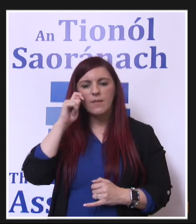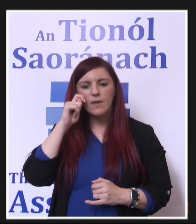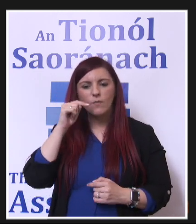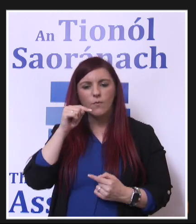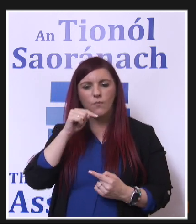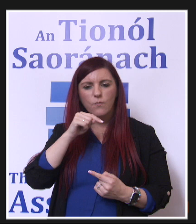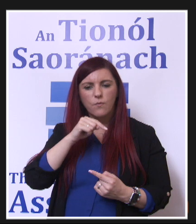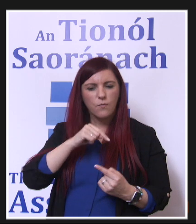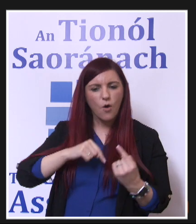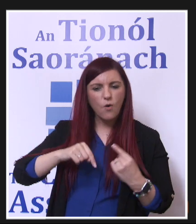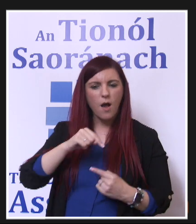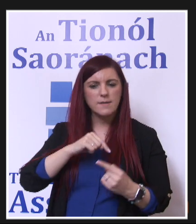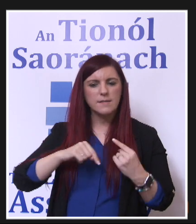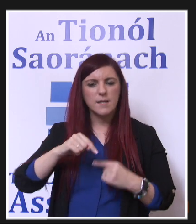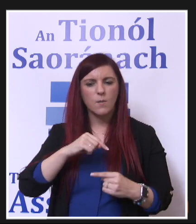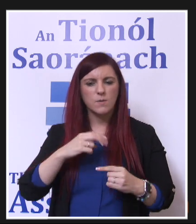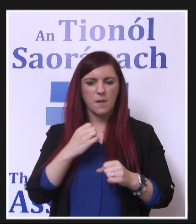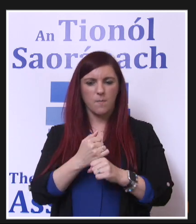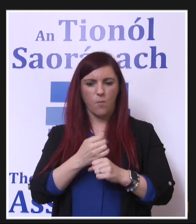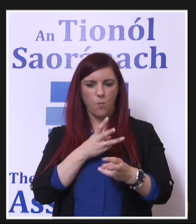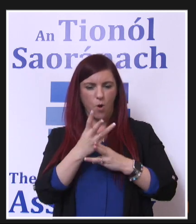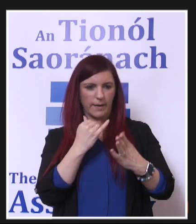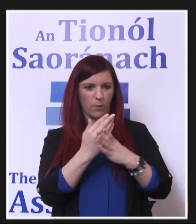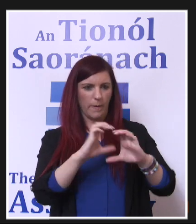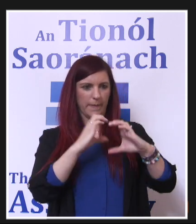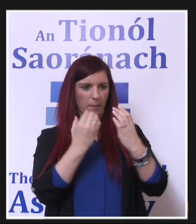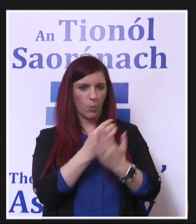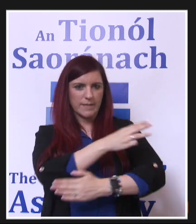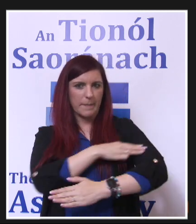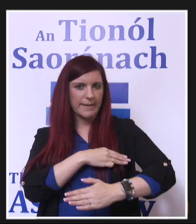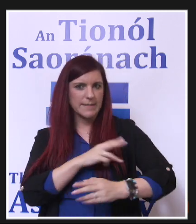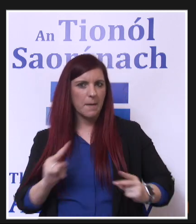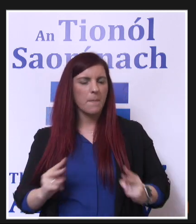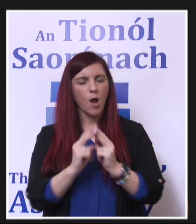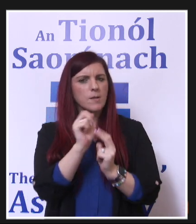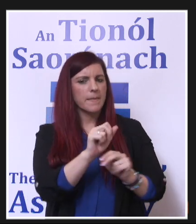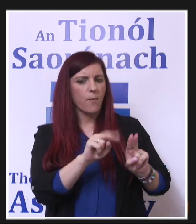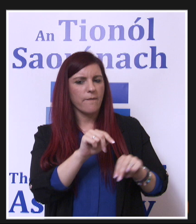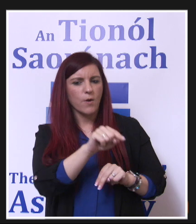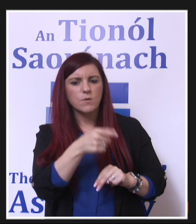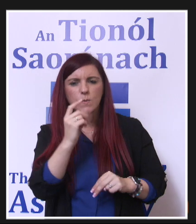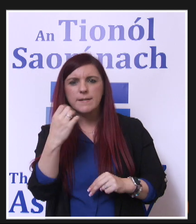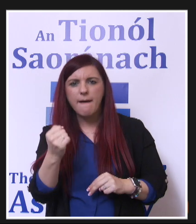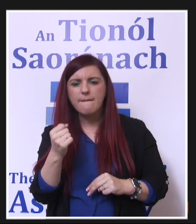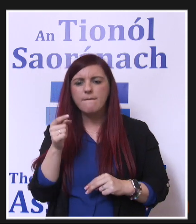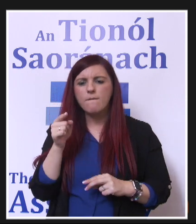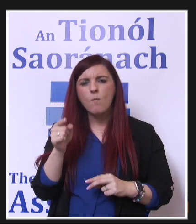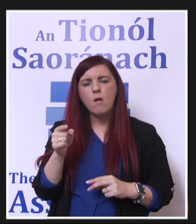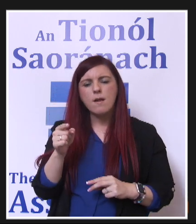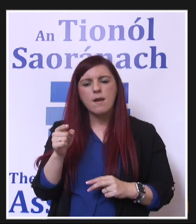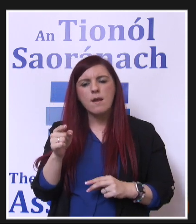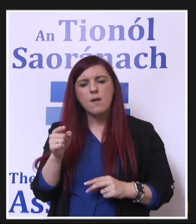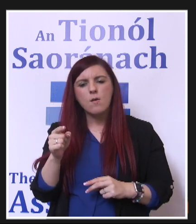the municipal police in Paris, which was quite new. And we had, for example, to answer to one of the questions of